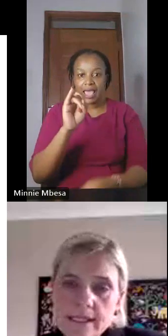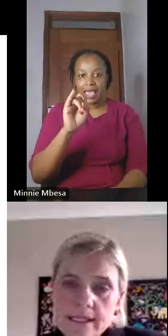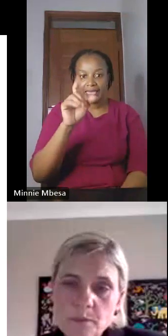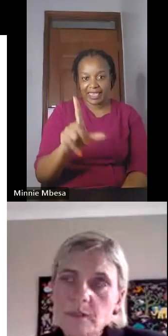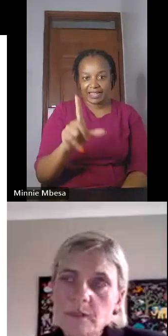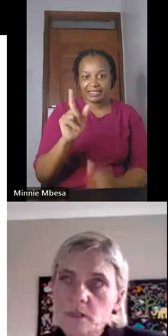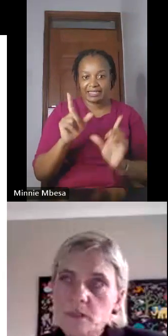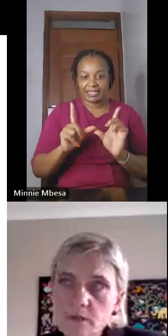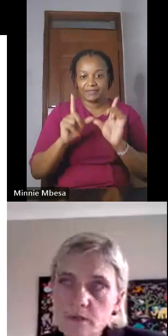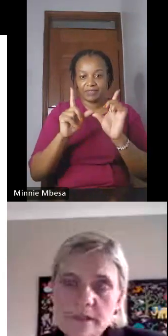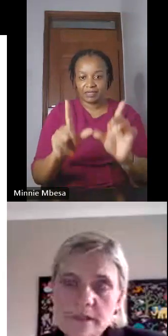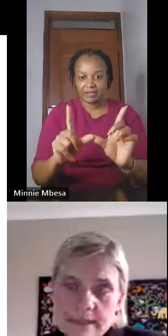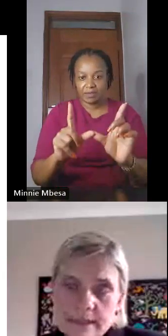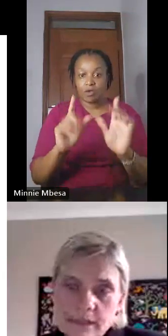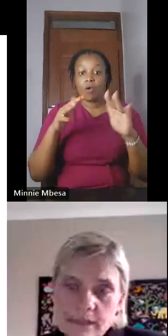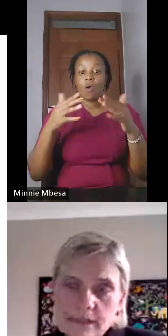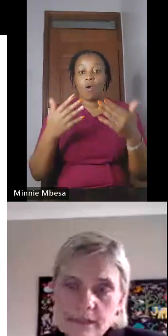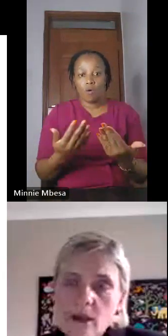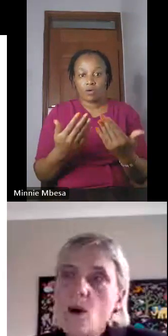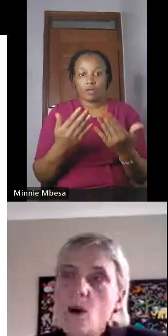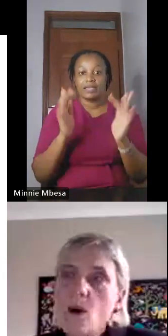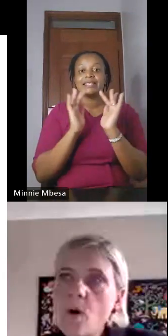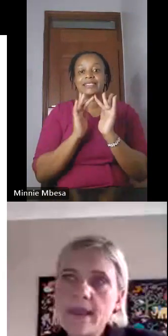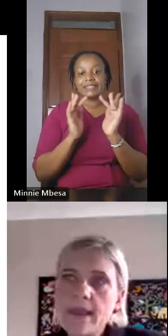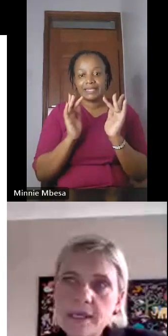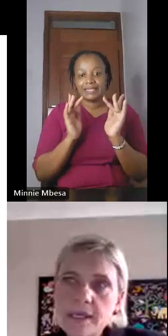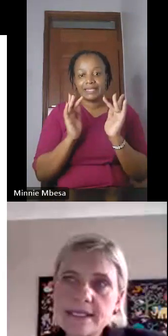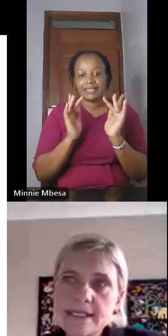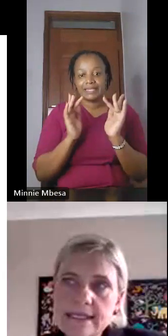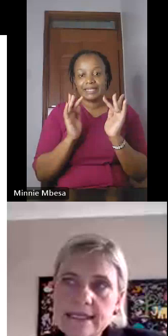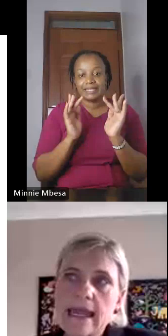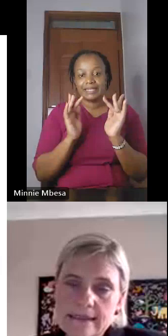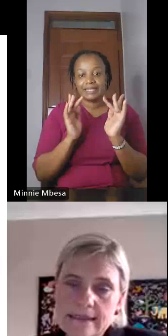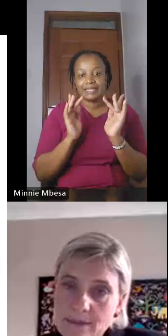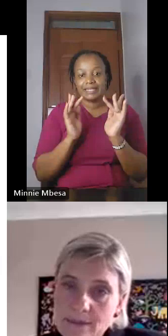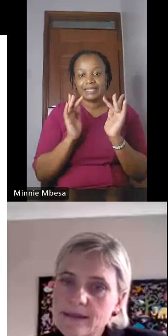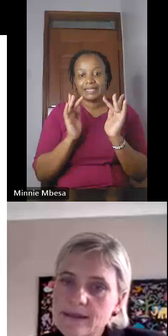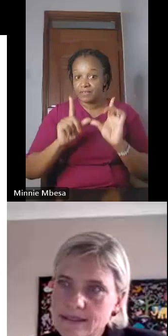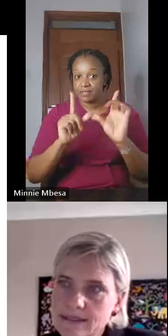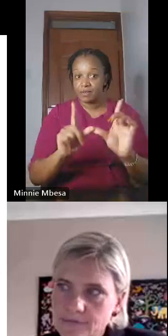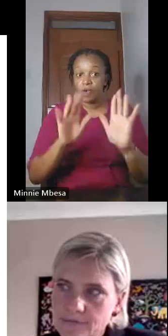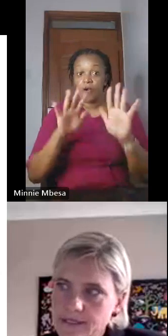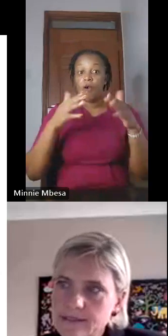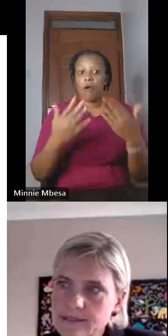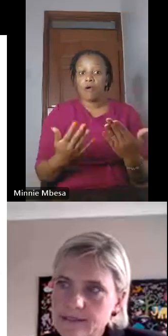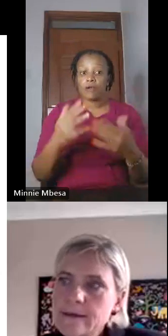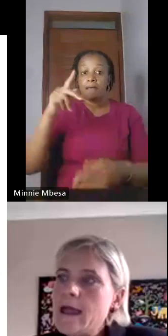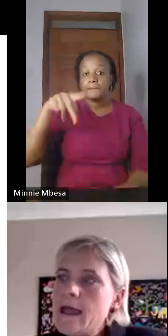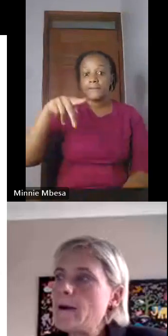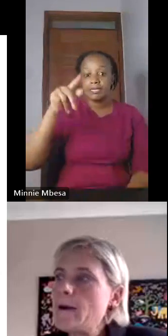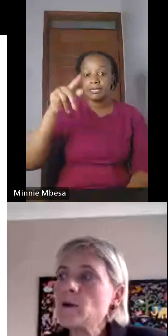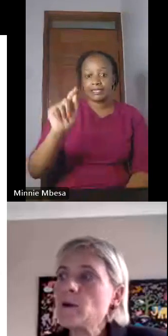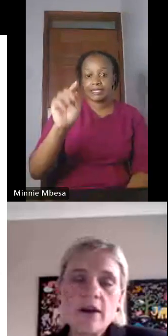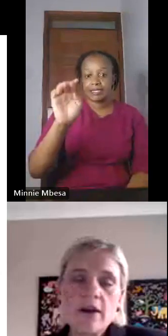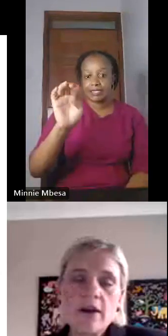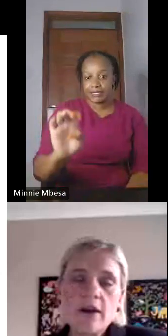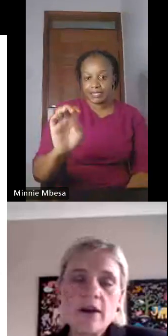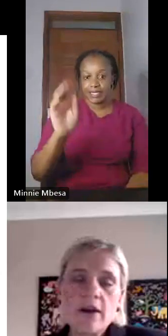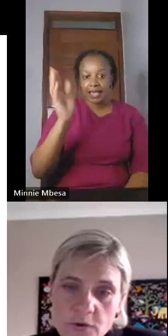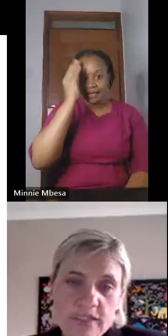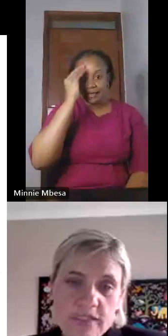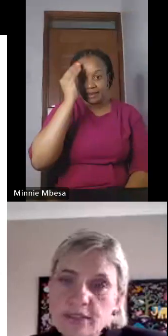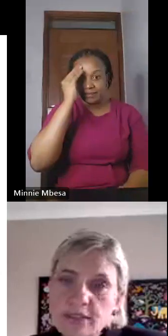an internet-based TOEFL certificate or a PTE academic certificate. We